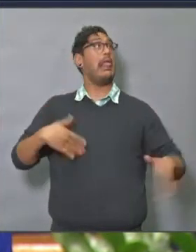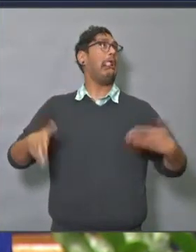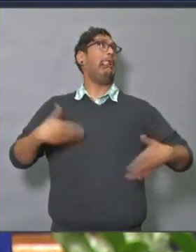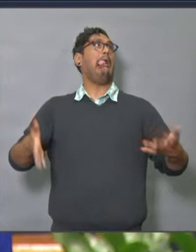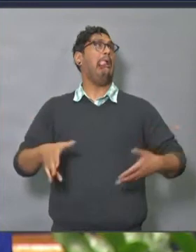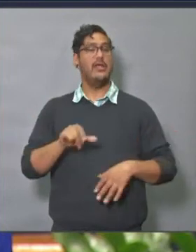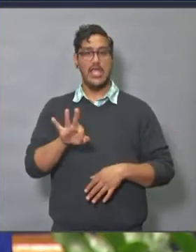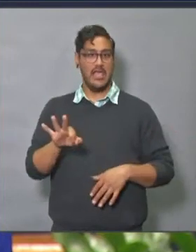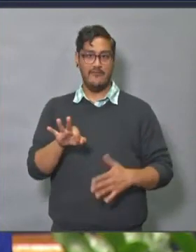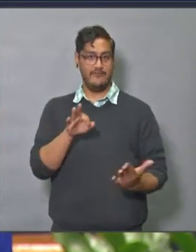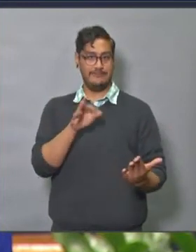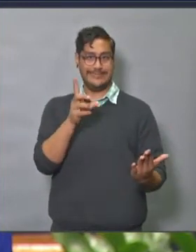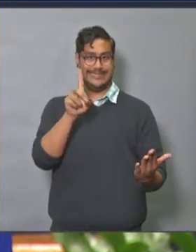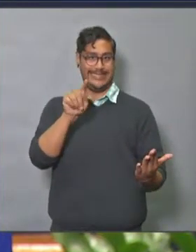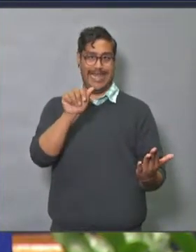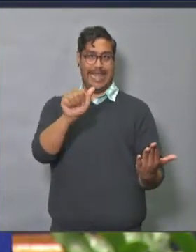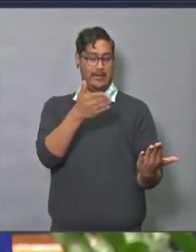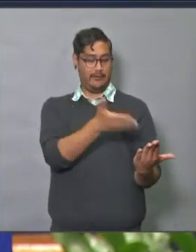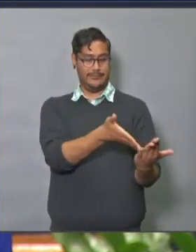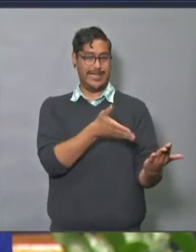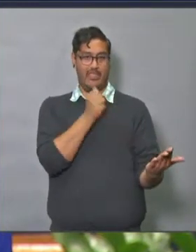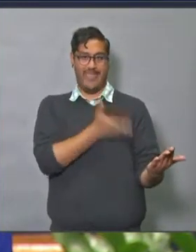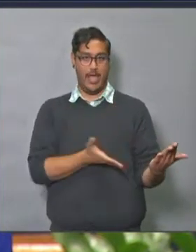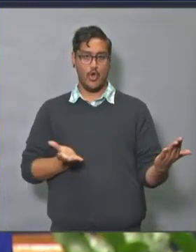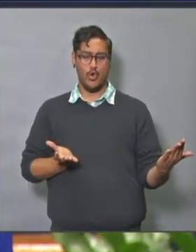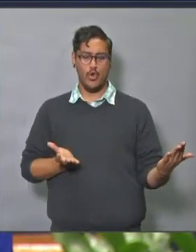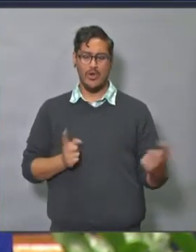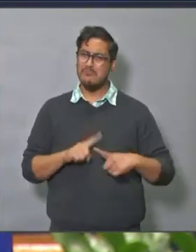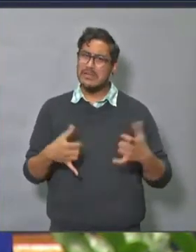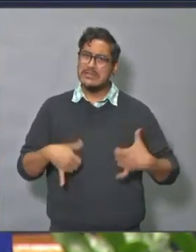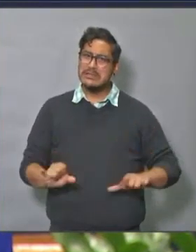pretty impressive. But still there's a